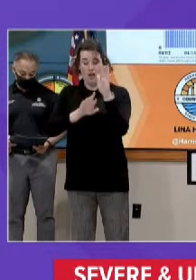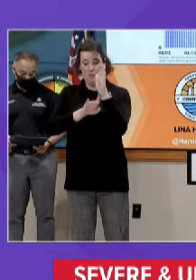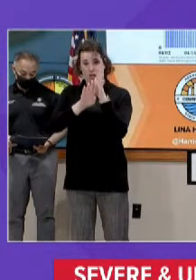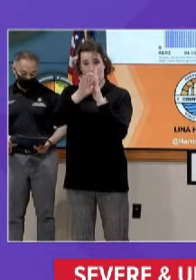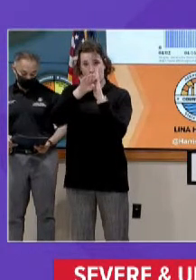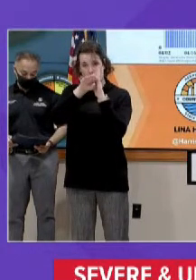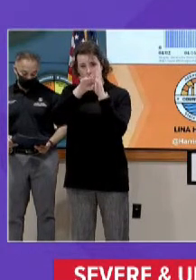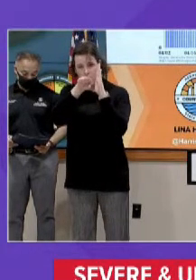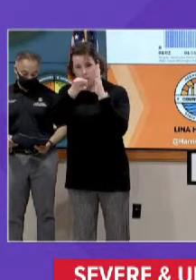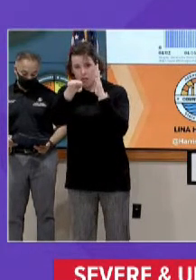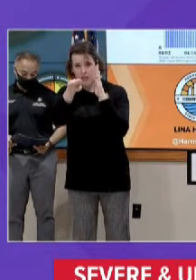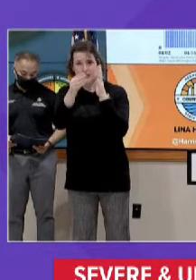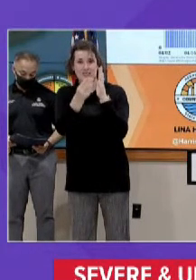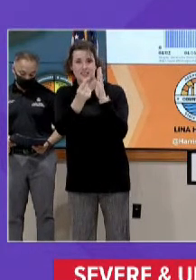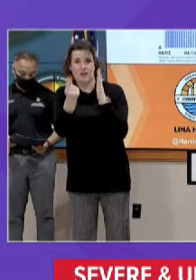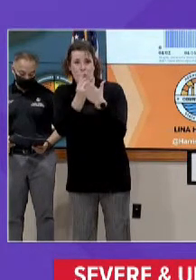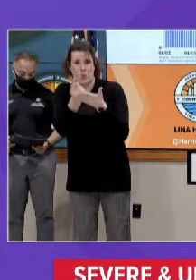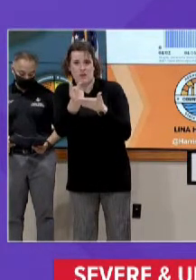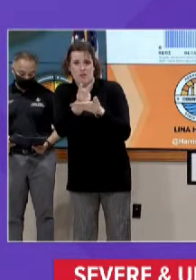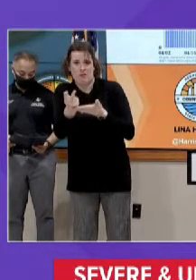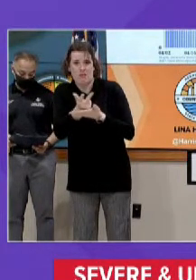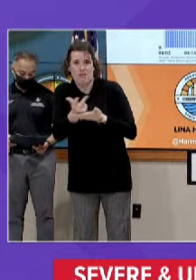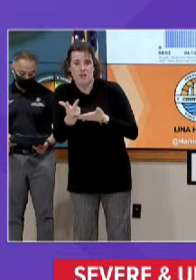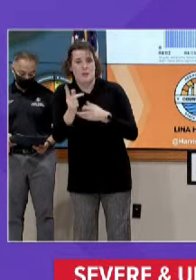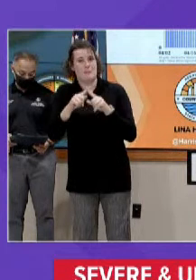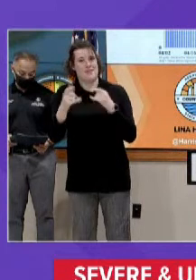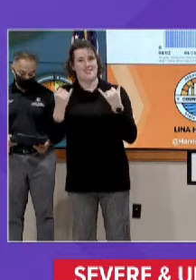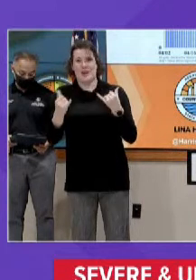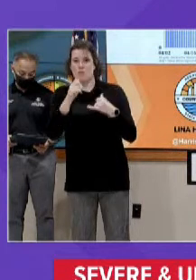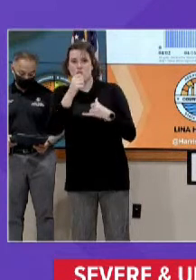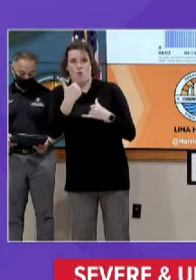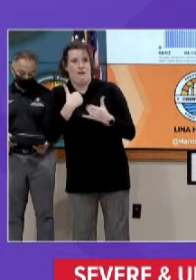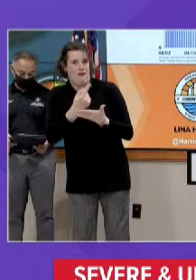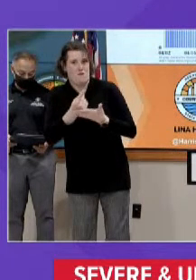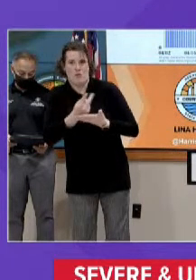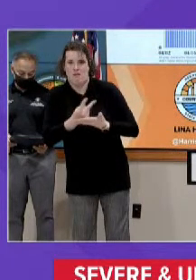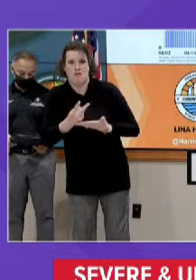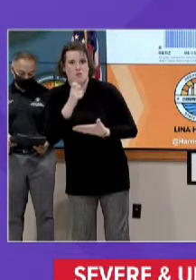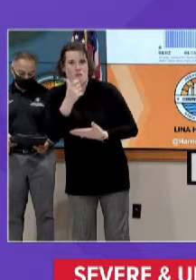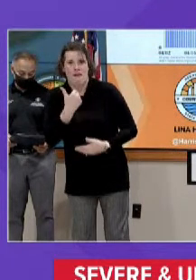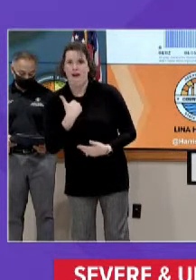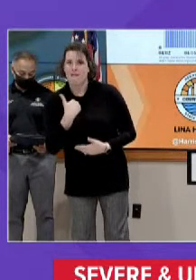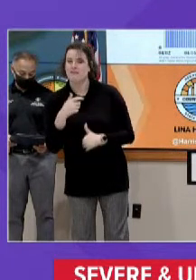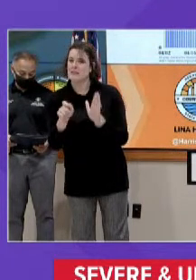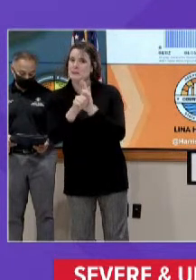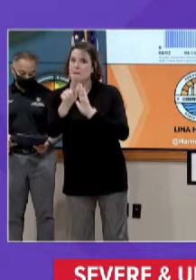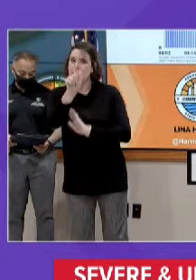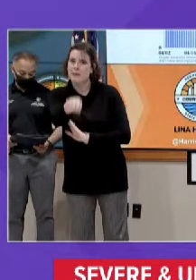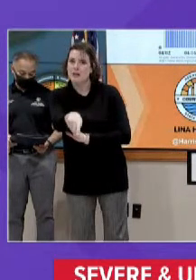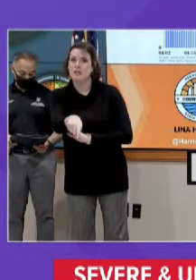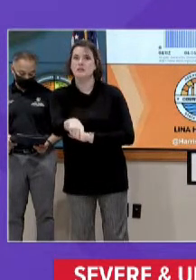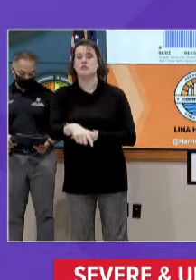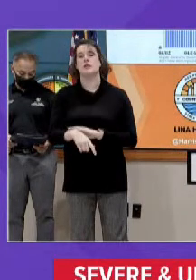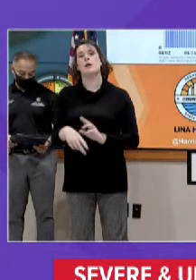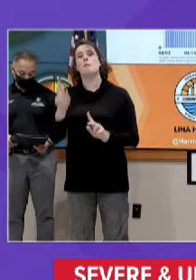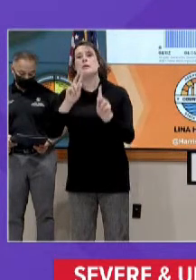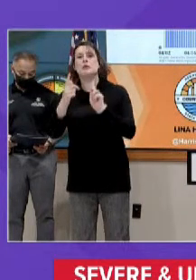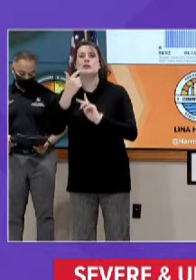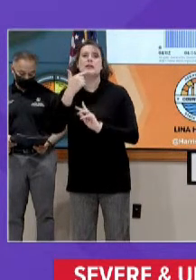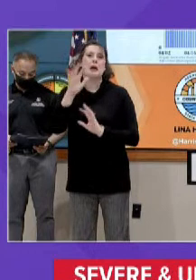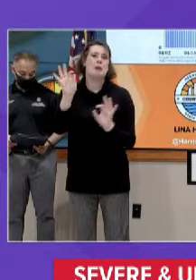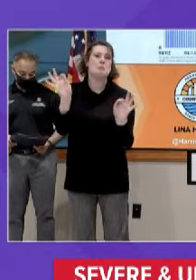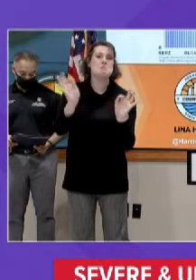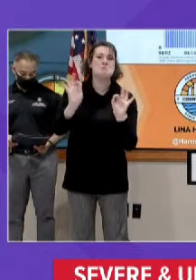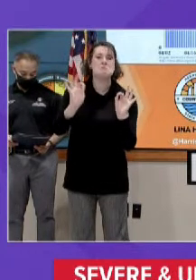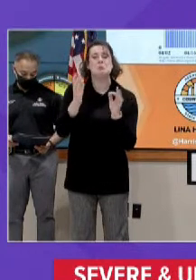clear. Plenty of people are trying to grasp at straws, to point out a hospital bed here or there, or say that we should